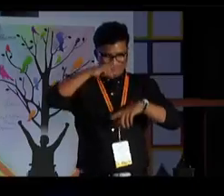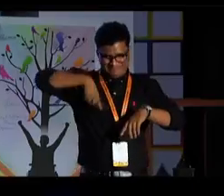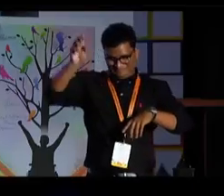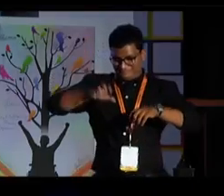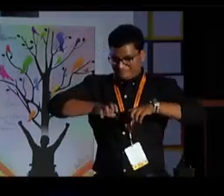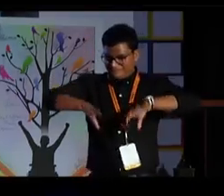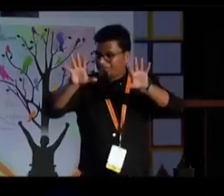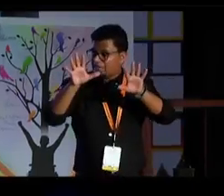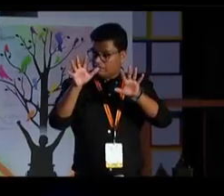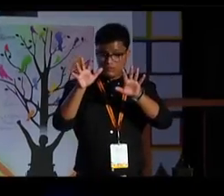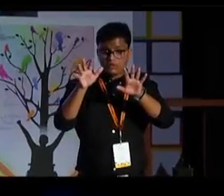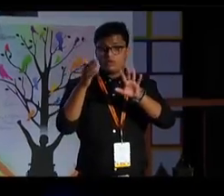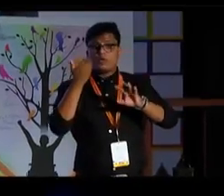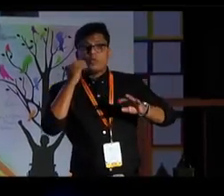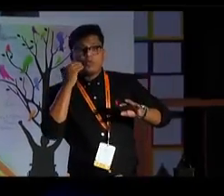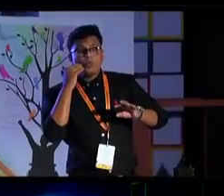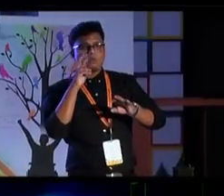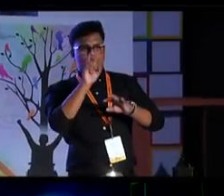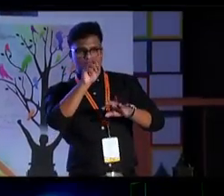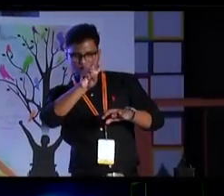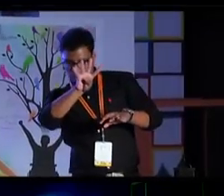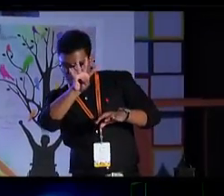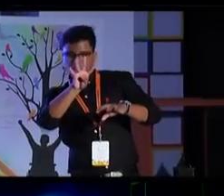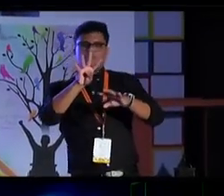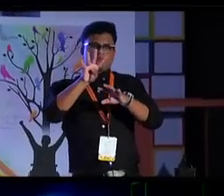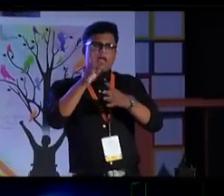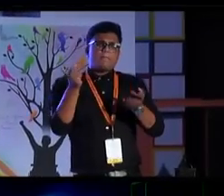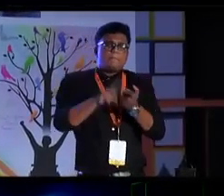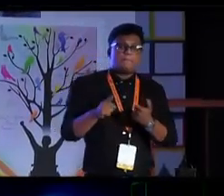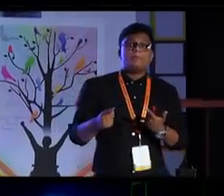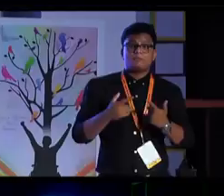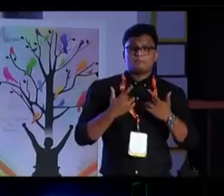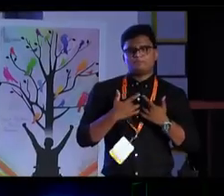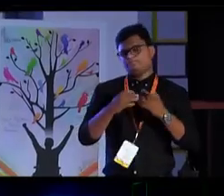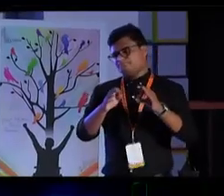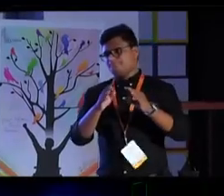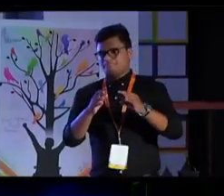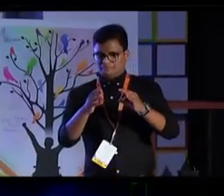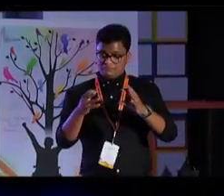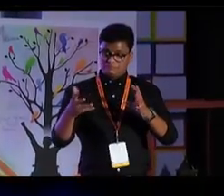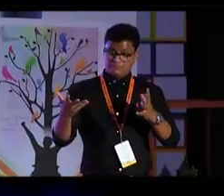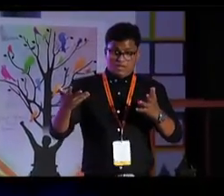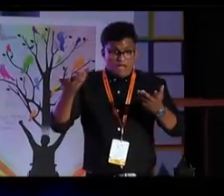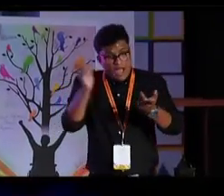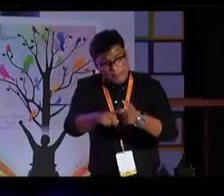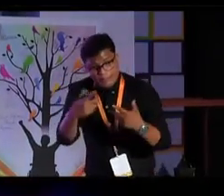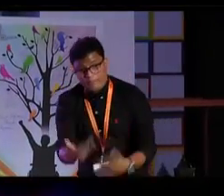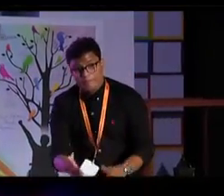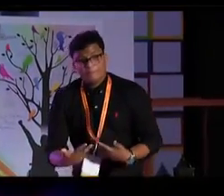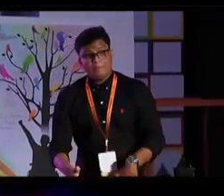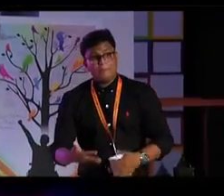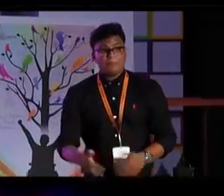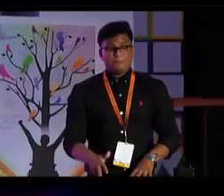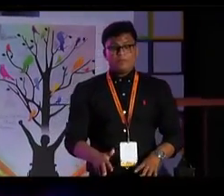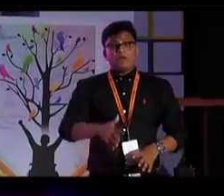timeframe, and very fortunate to have worked with them, and now it is implemented across the country by Government of India.